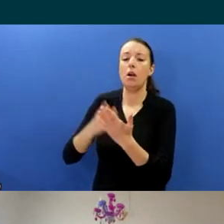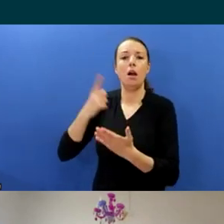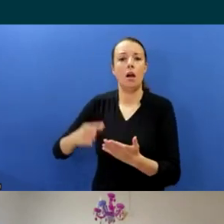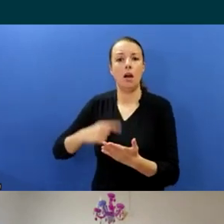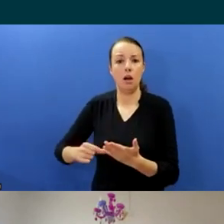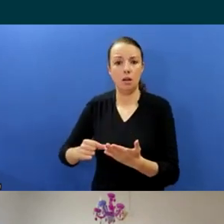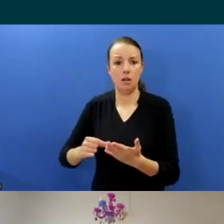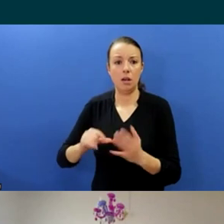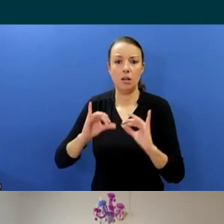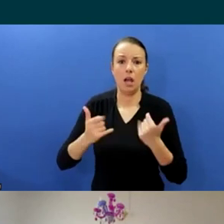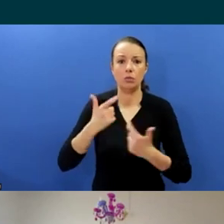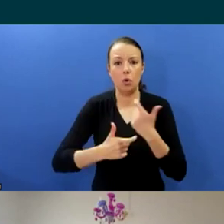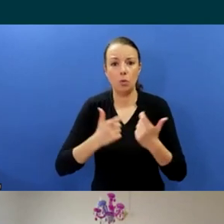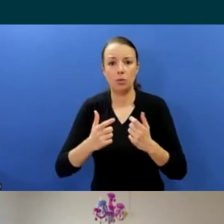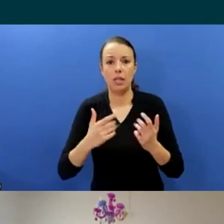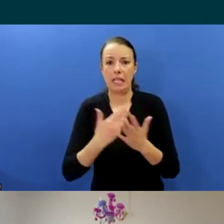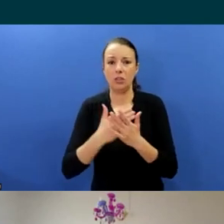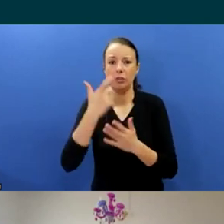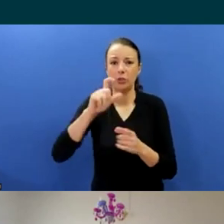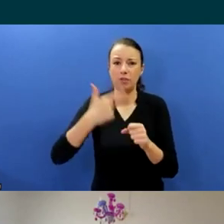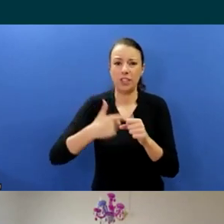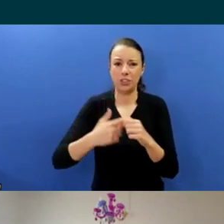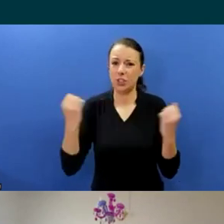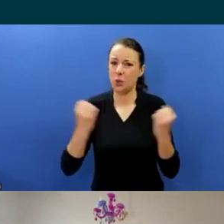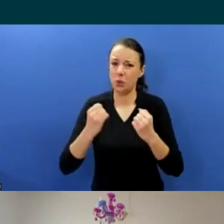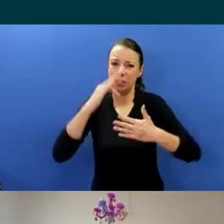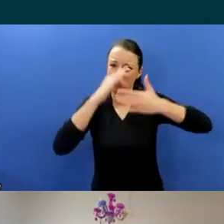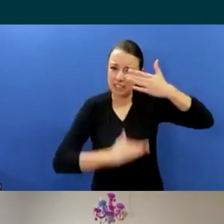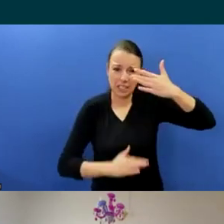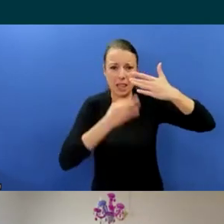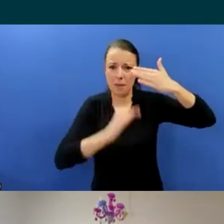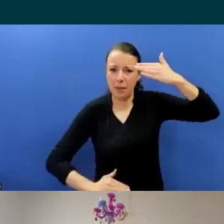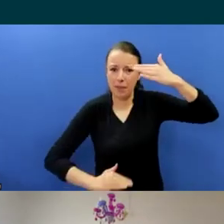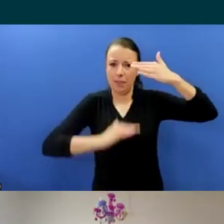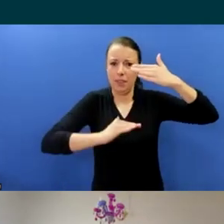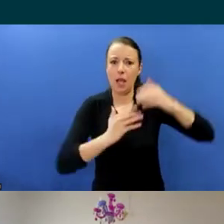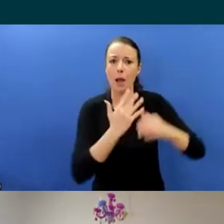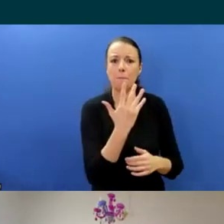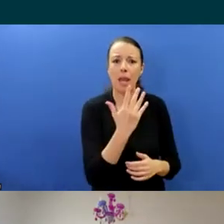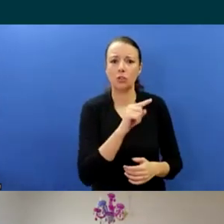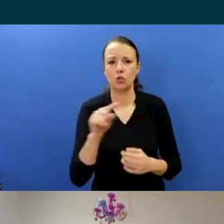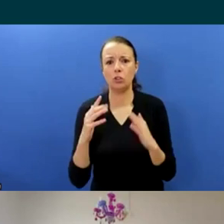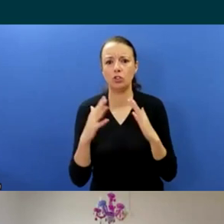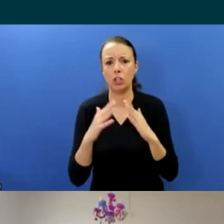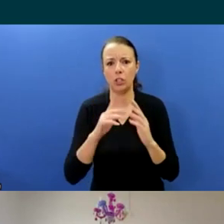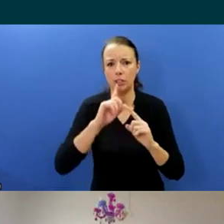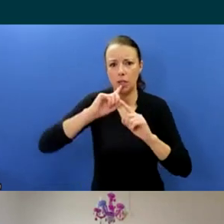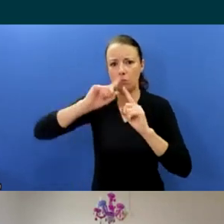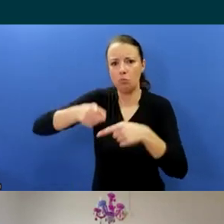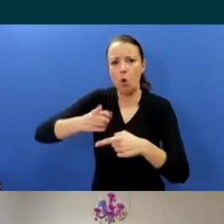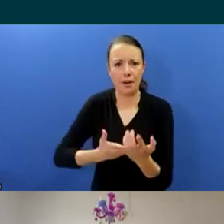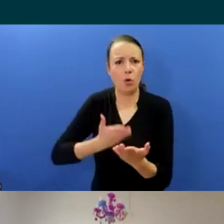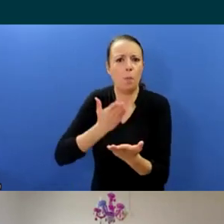the recommendation to 5 to 10 recommendations per subject, meaning that you have a